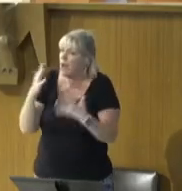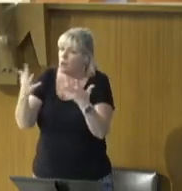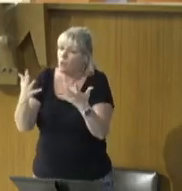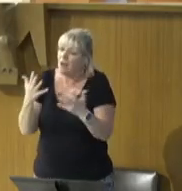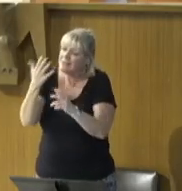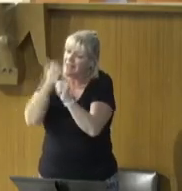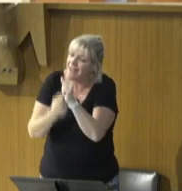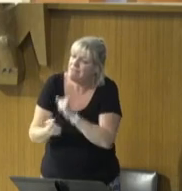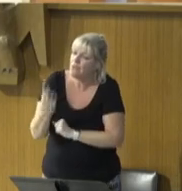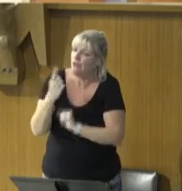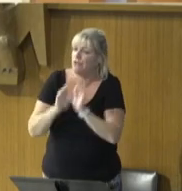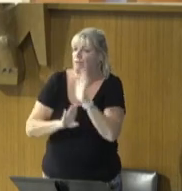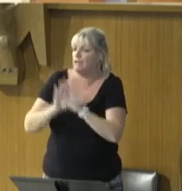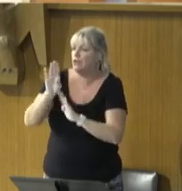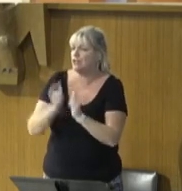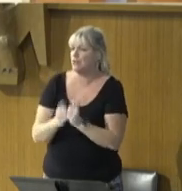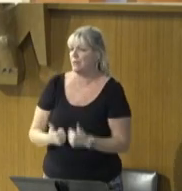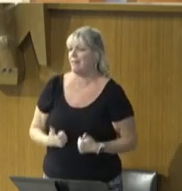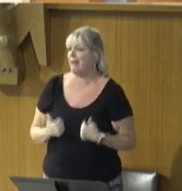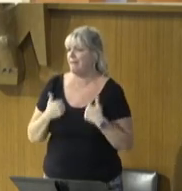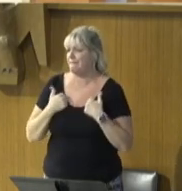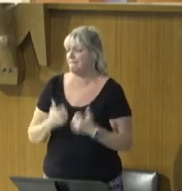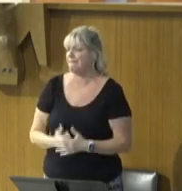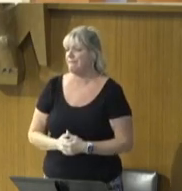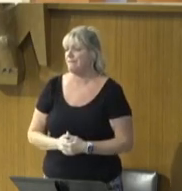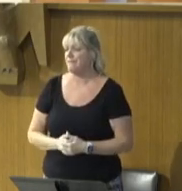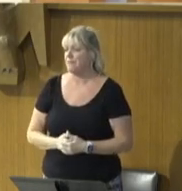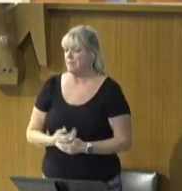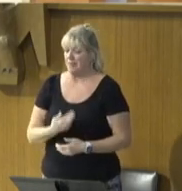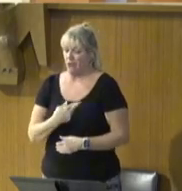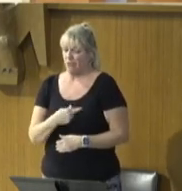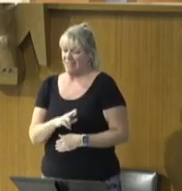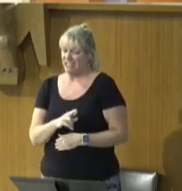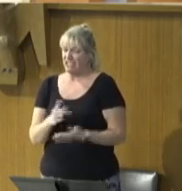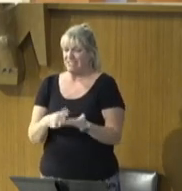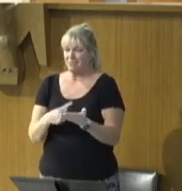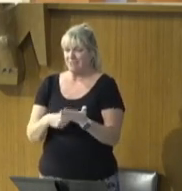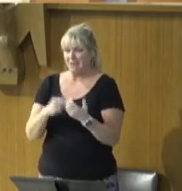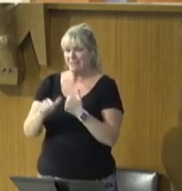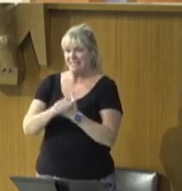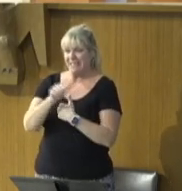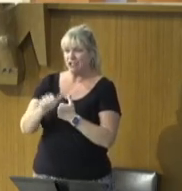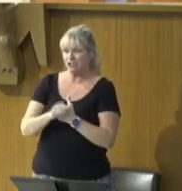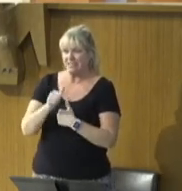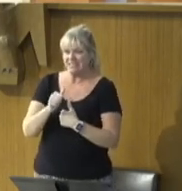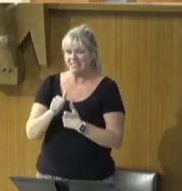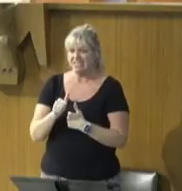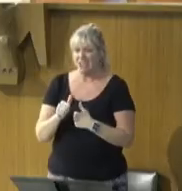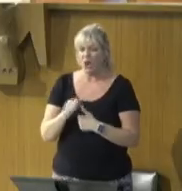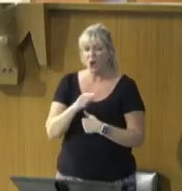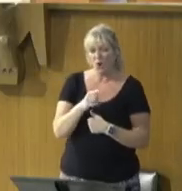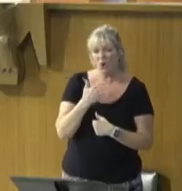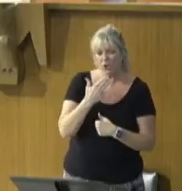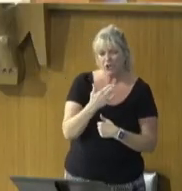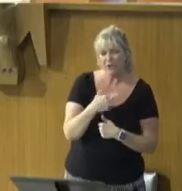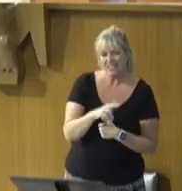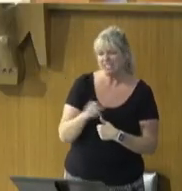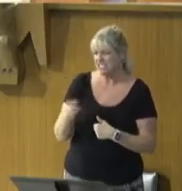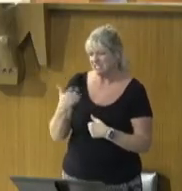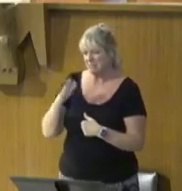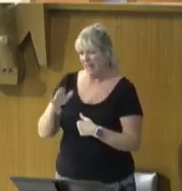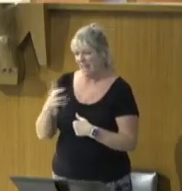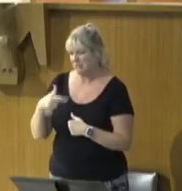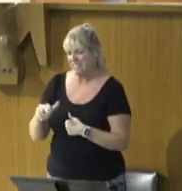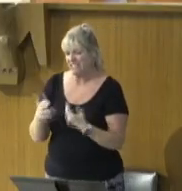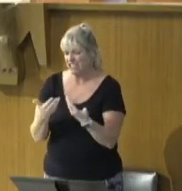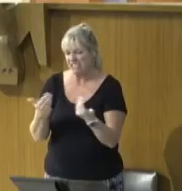life. The danger of religion is to think that it separates us into good people and bad people when in reality we